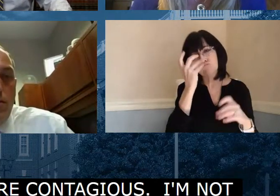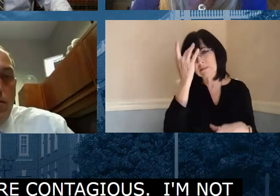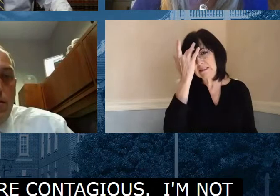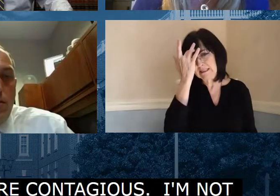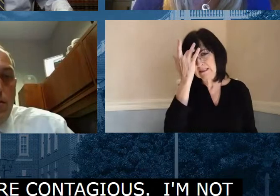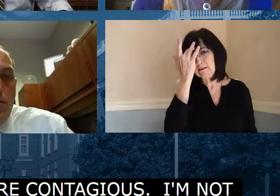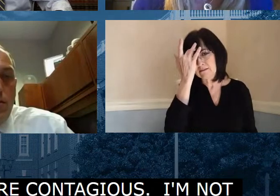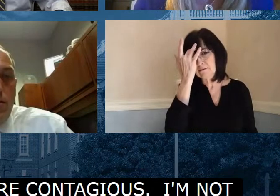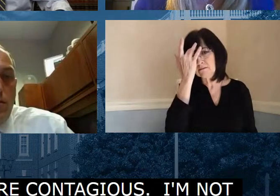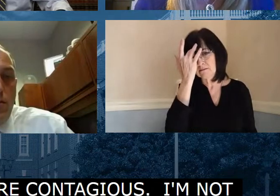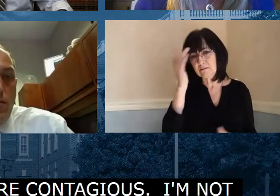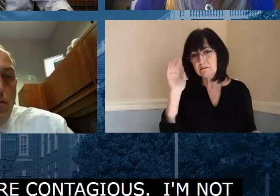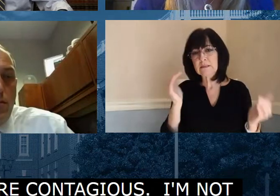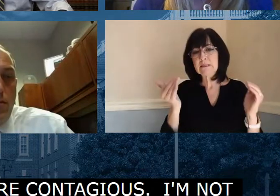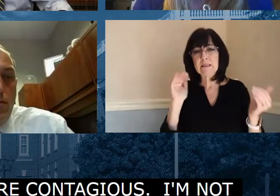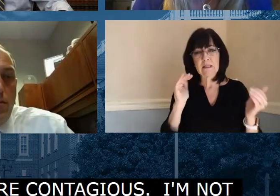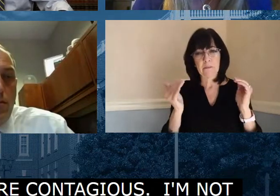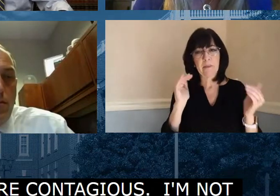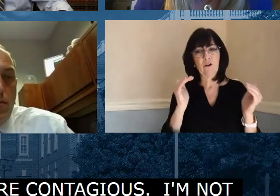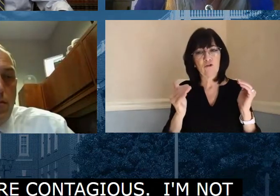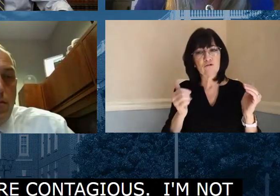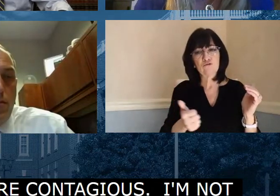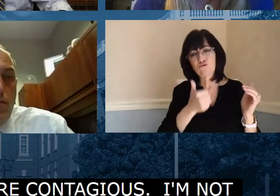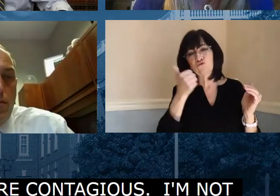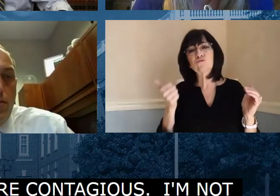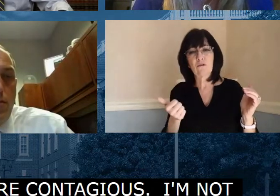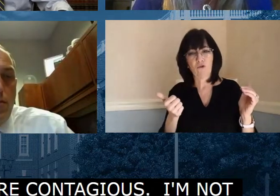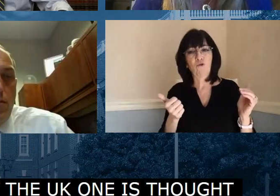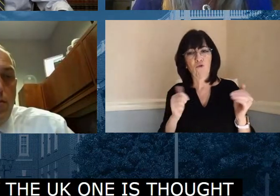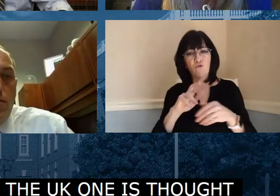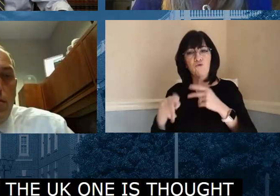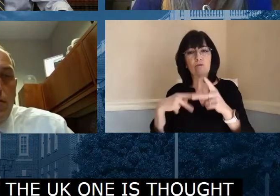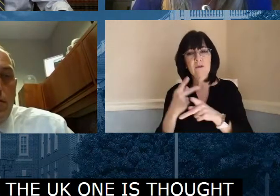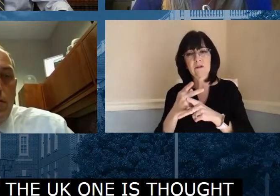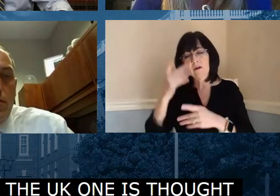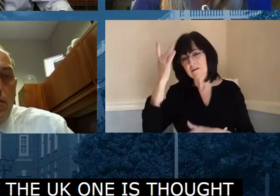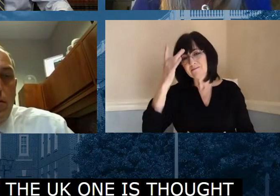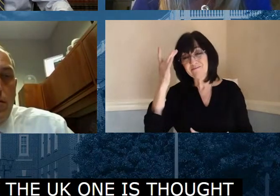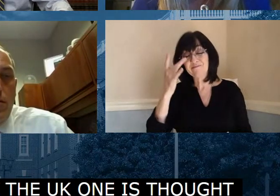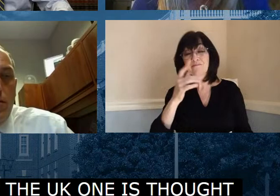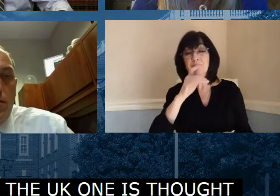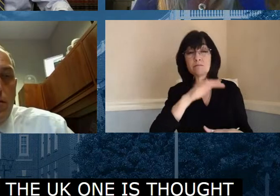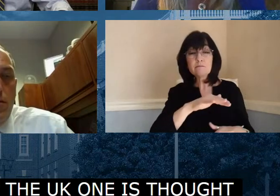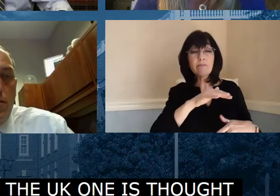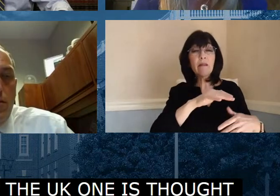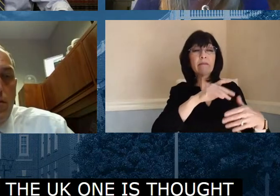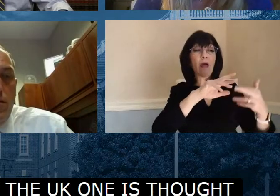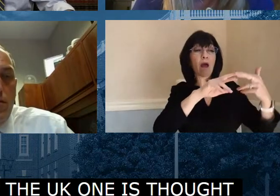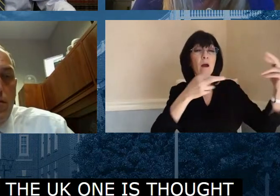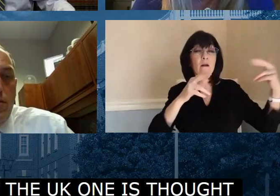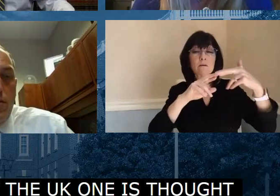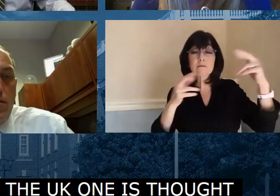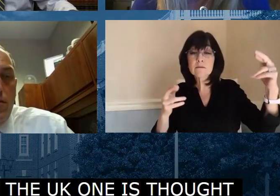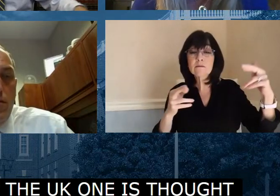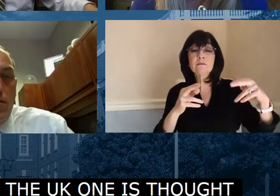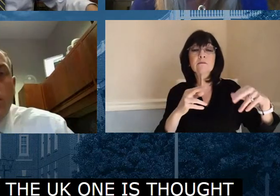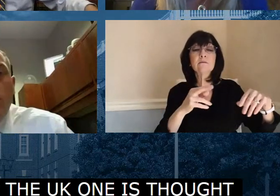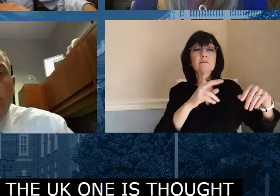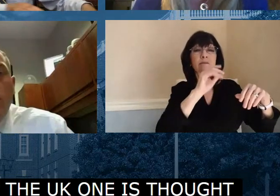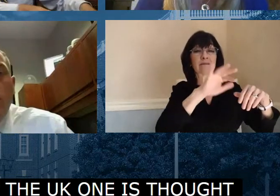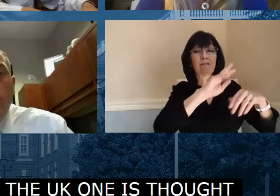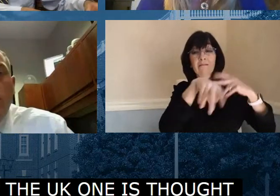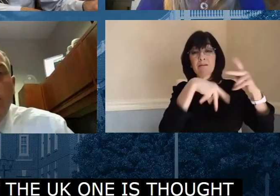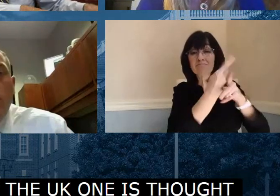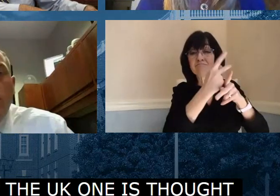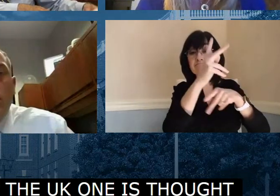type strain. But these are the predominant strains or variants that we are seeing right now.